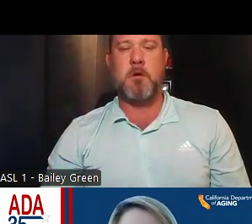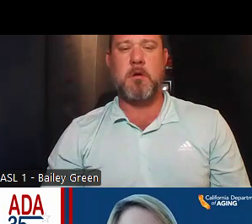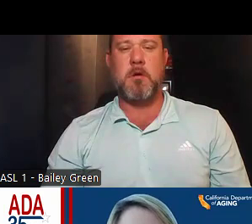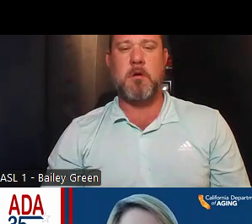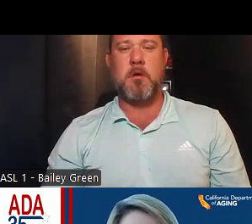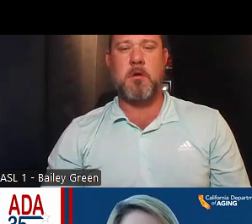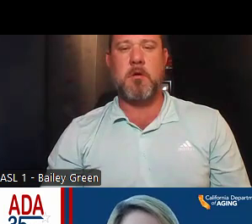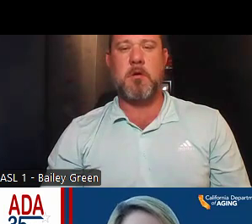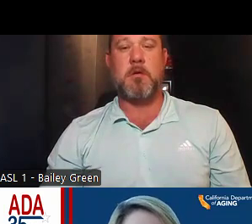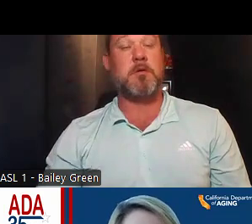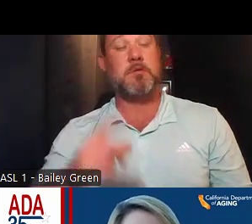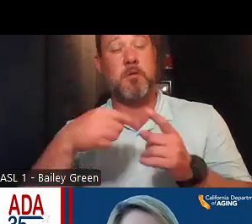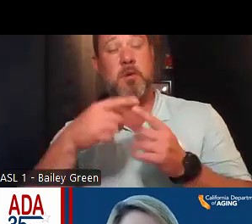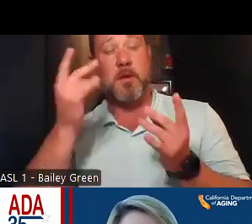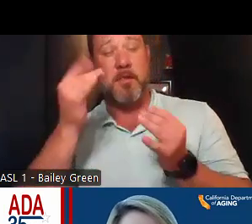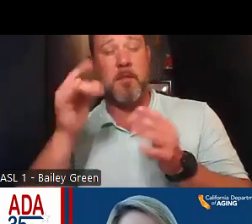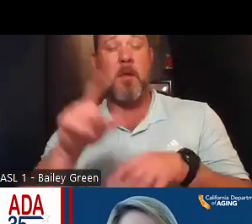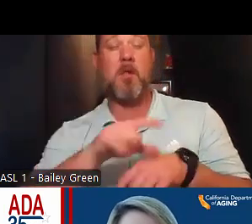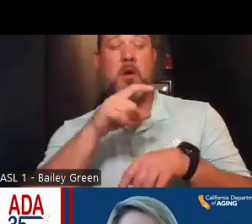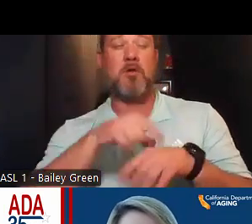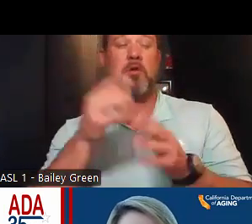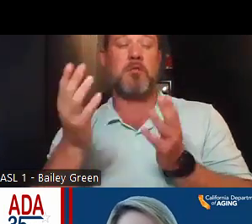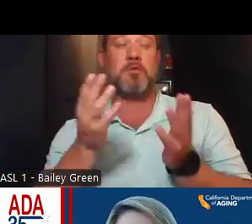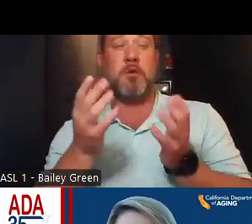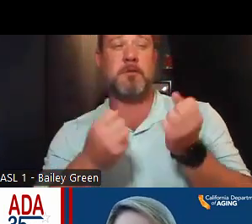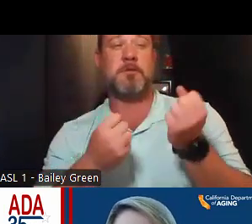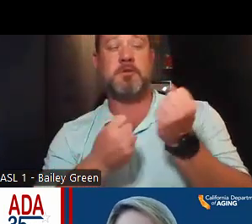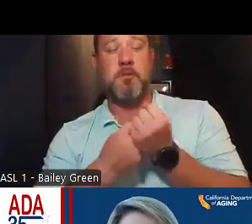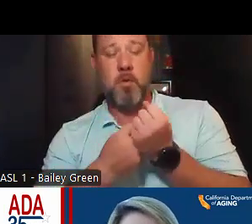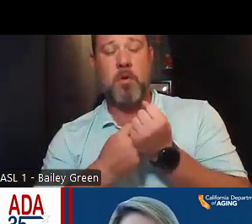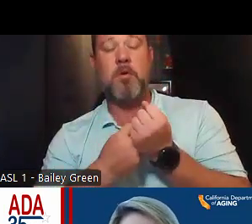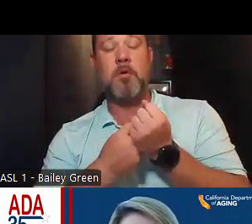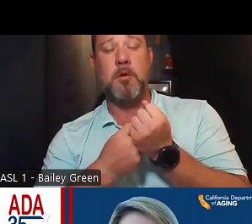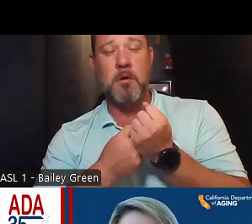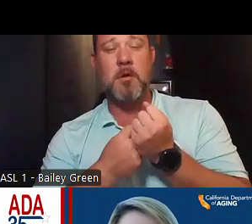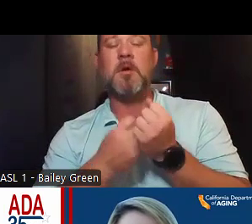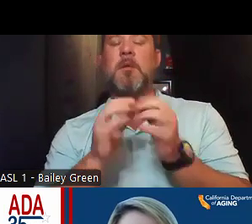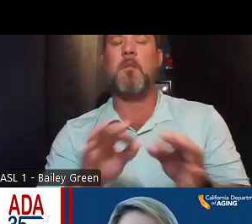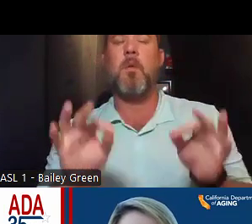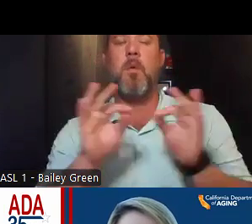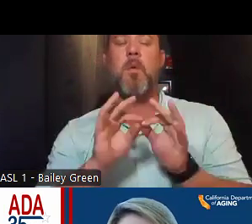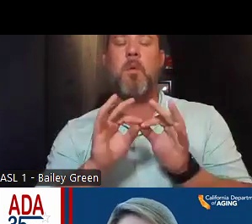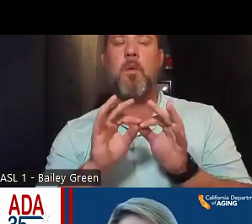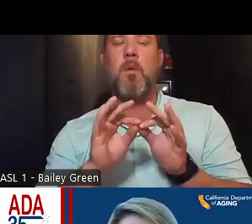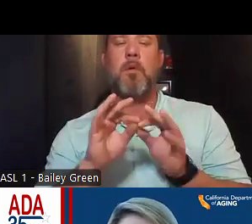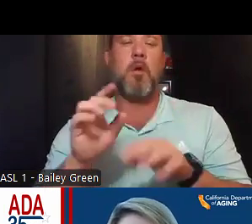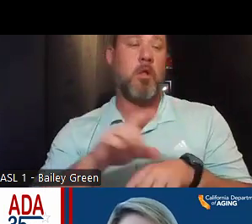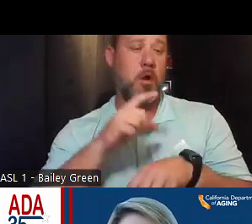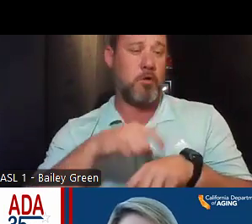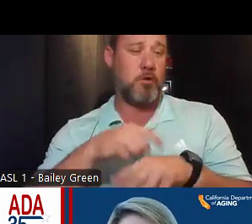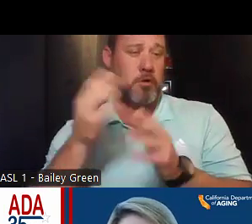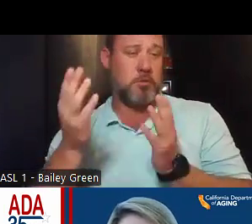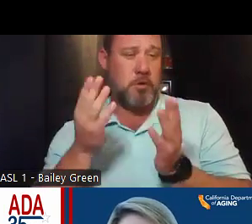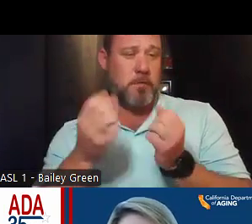So when we think about the long-term services and support system, first, it's just important to call out that long-term services